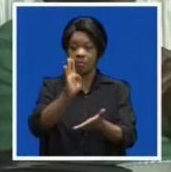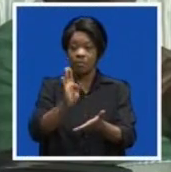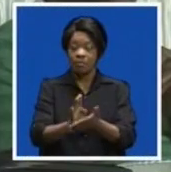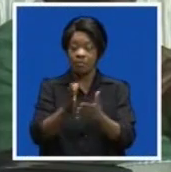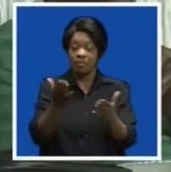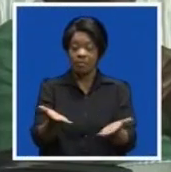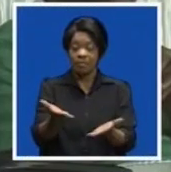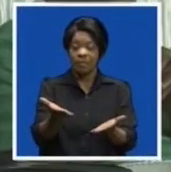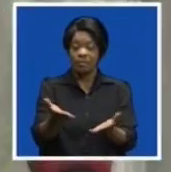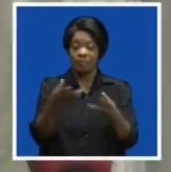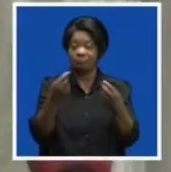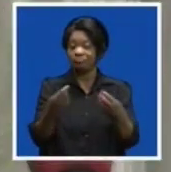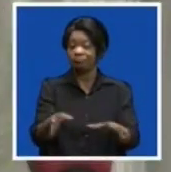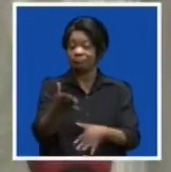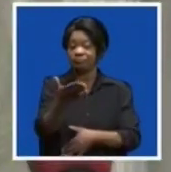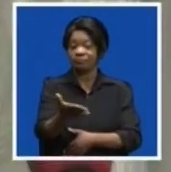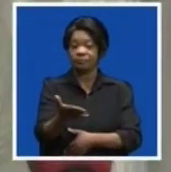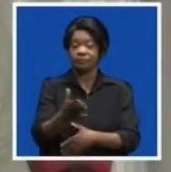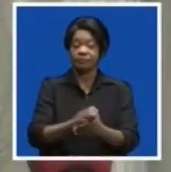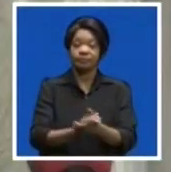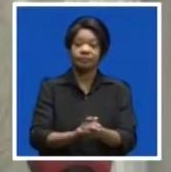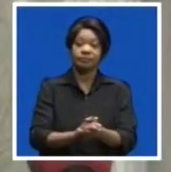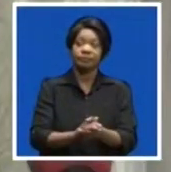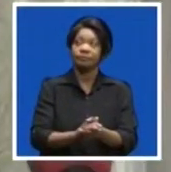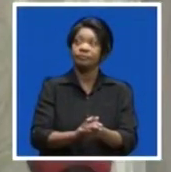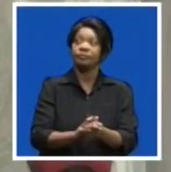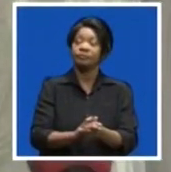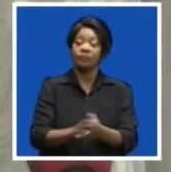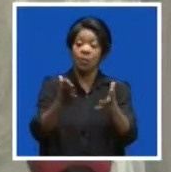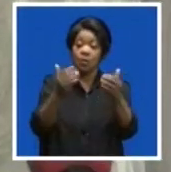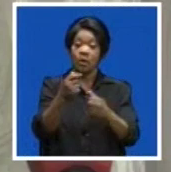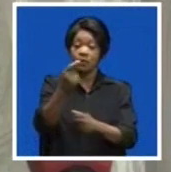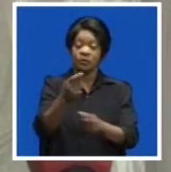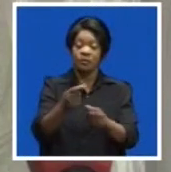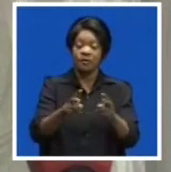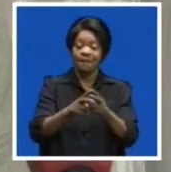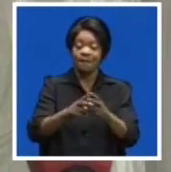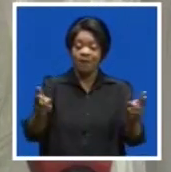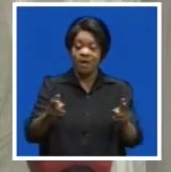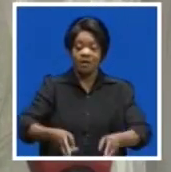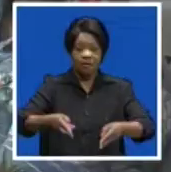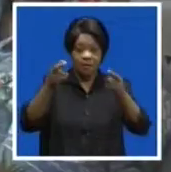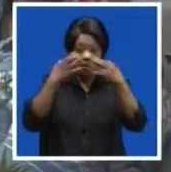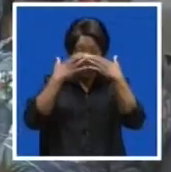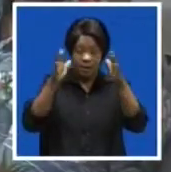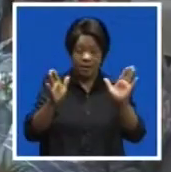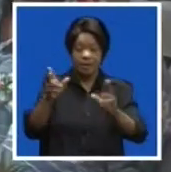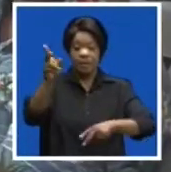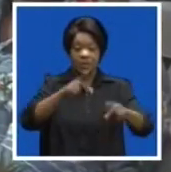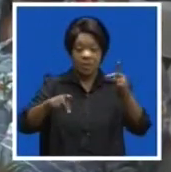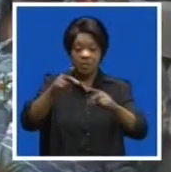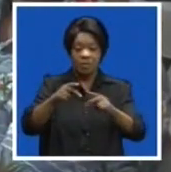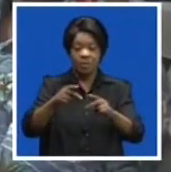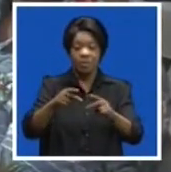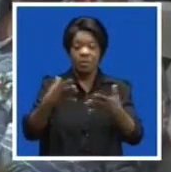money. So we want you to be vigilant, because these people that are smuggling fuel,